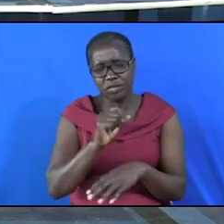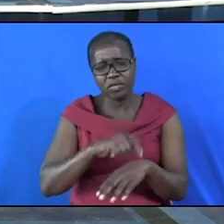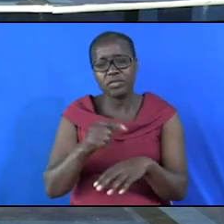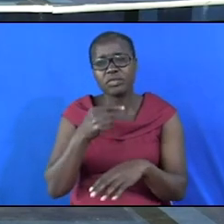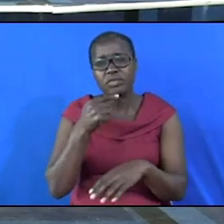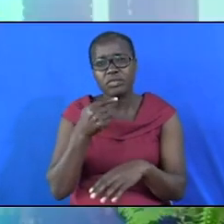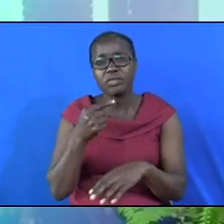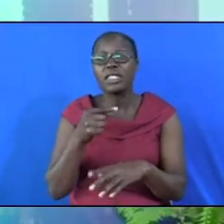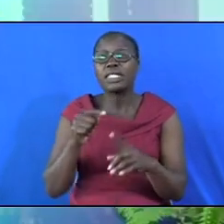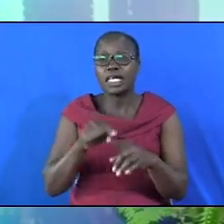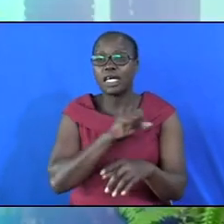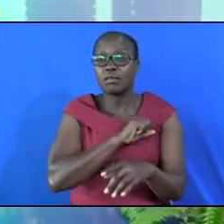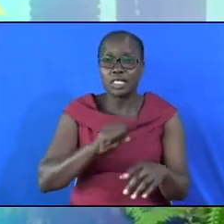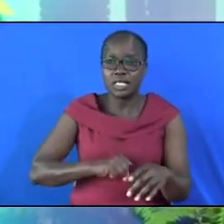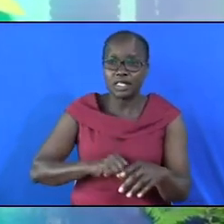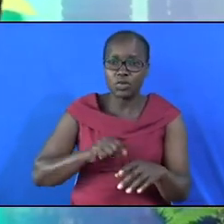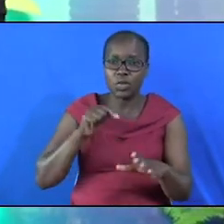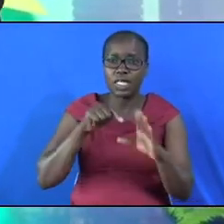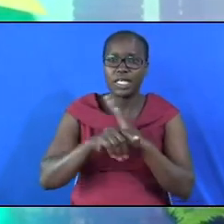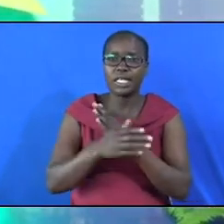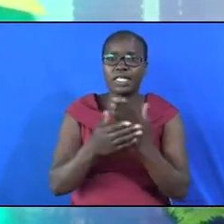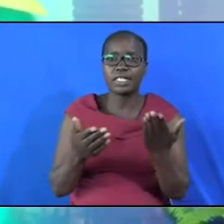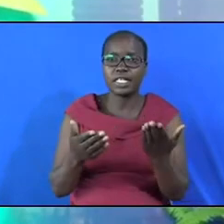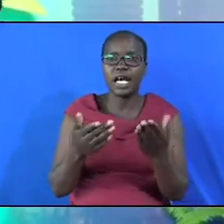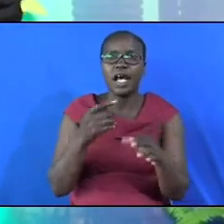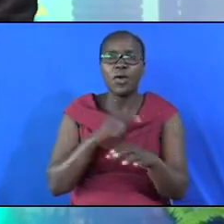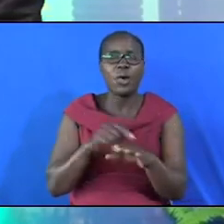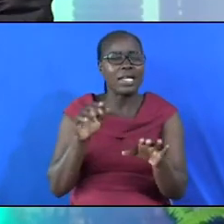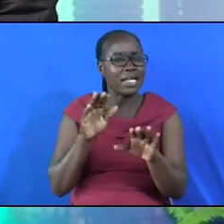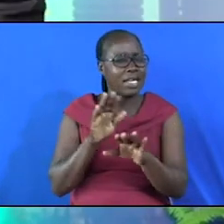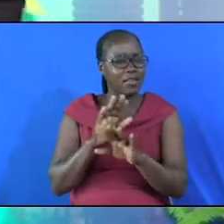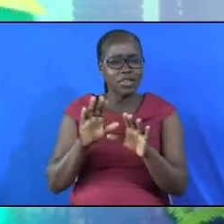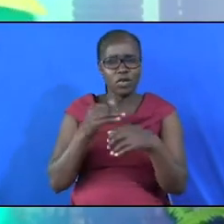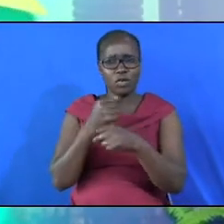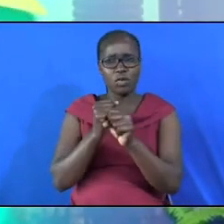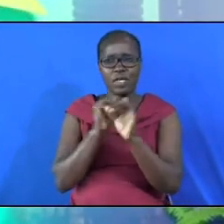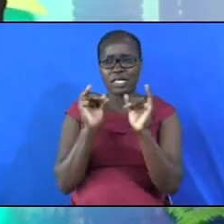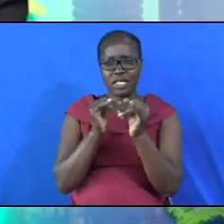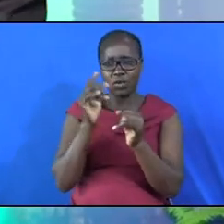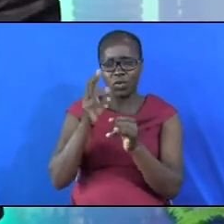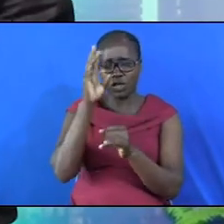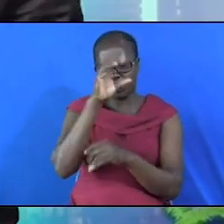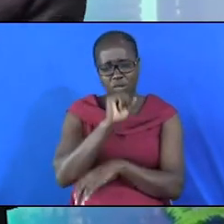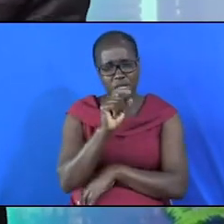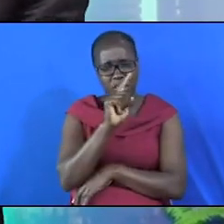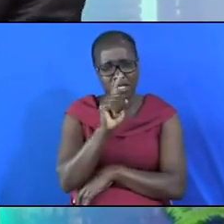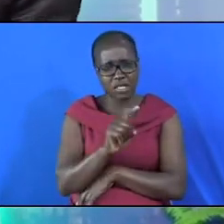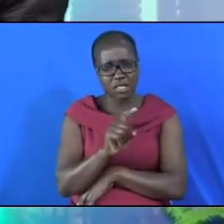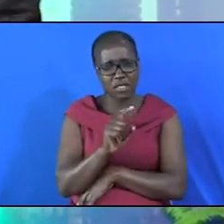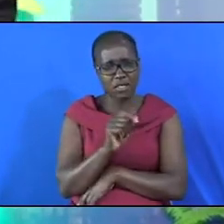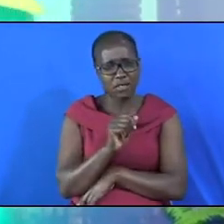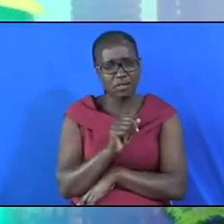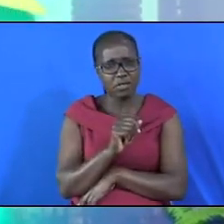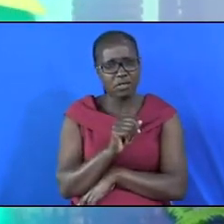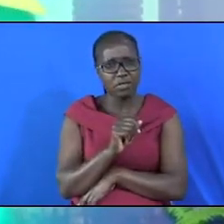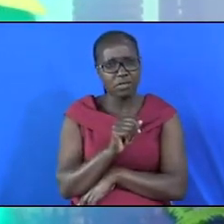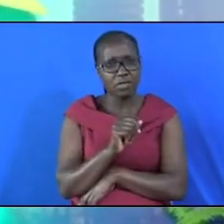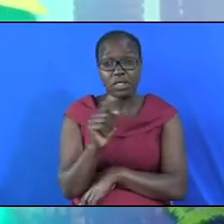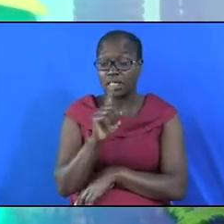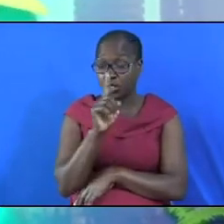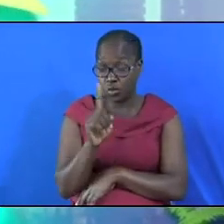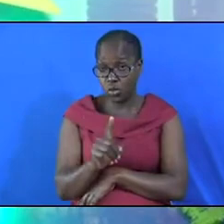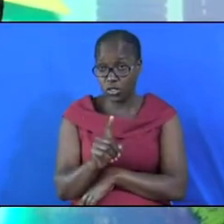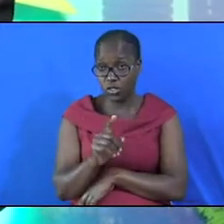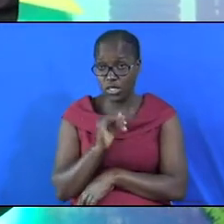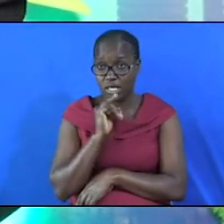the saints shall go marching in, when everything will be made anew, will you be missed? Will you be missed? The question